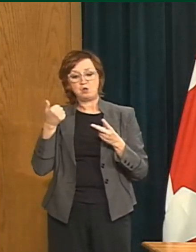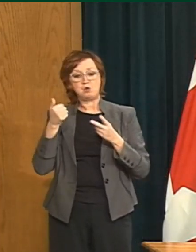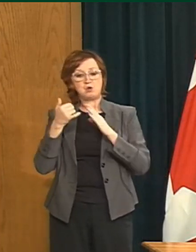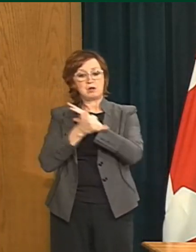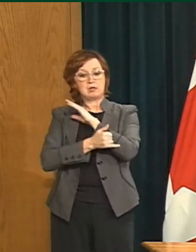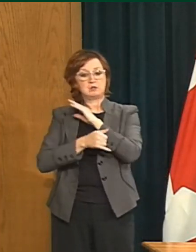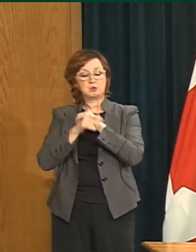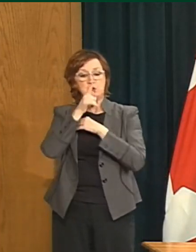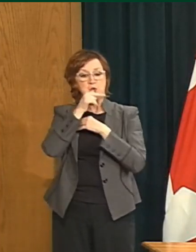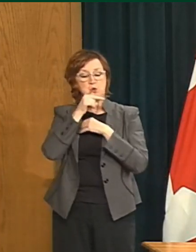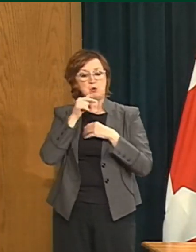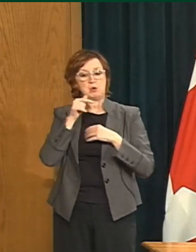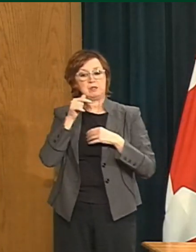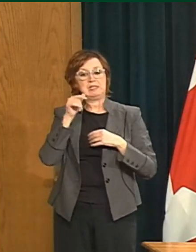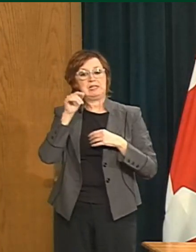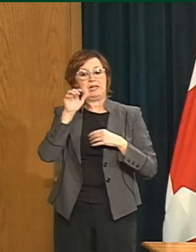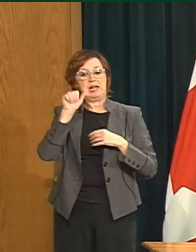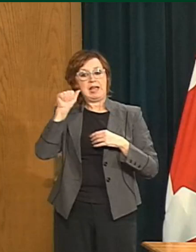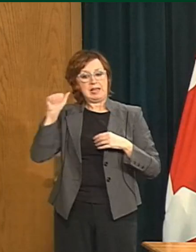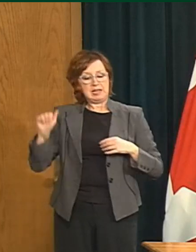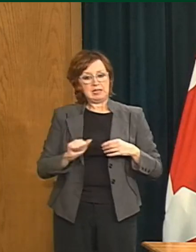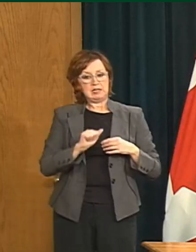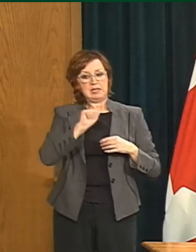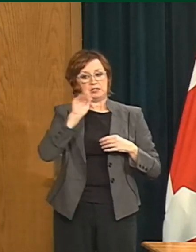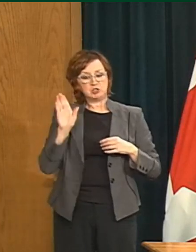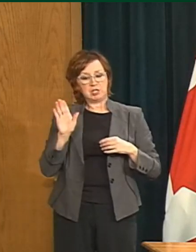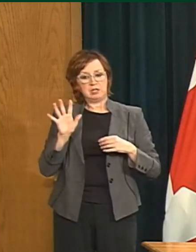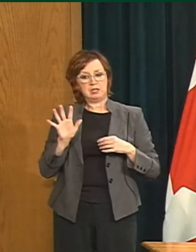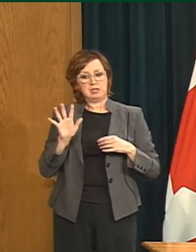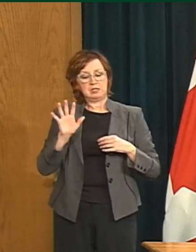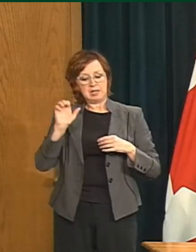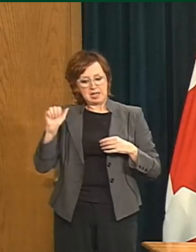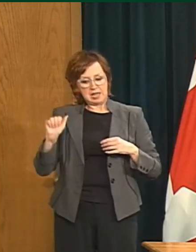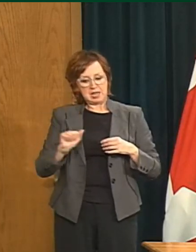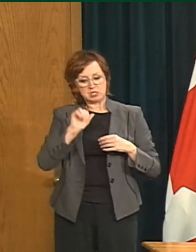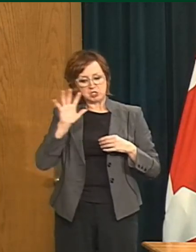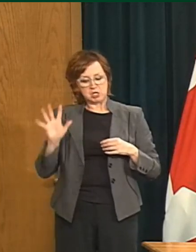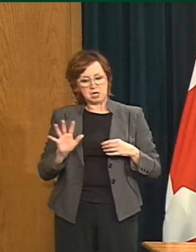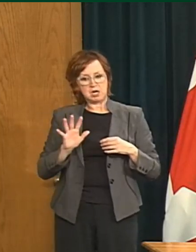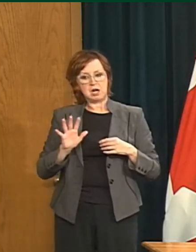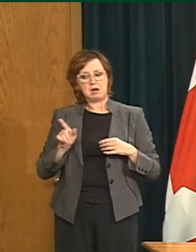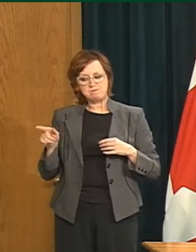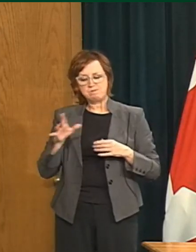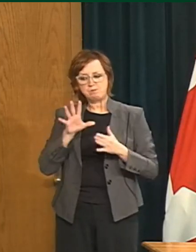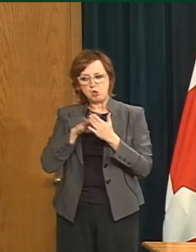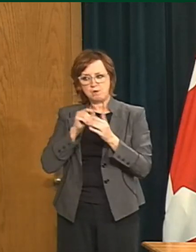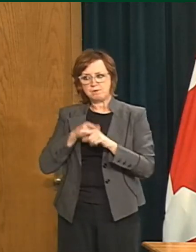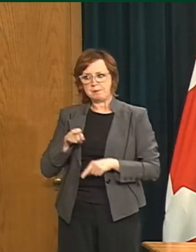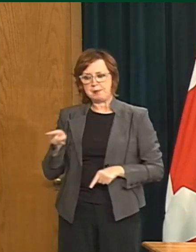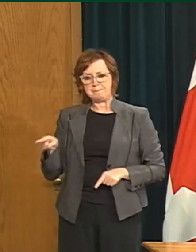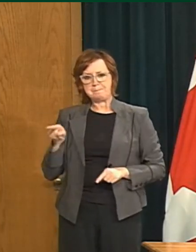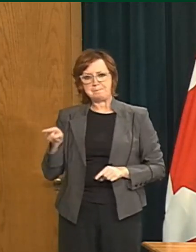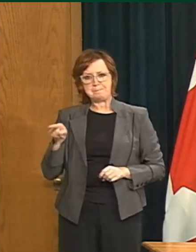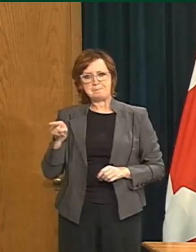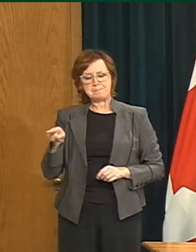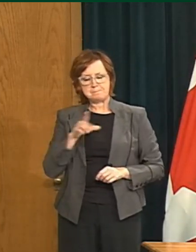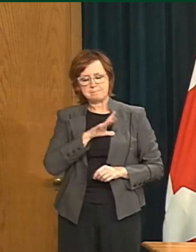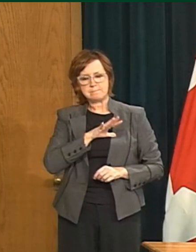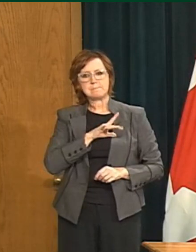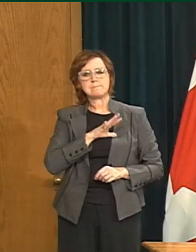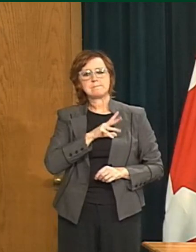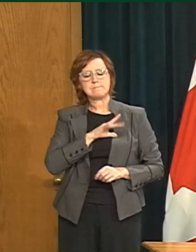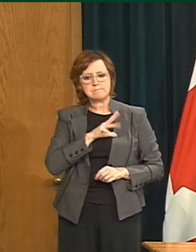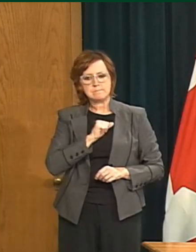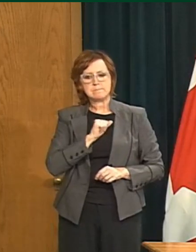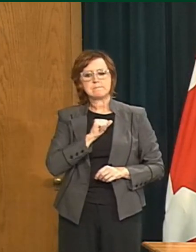of us, especially in Southeast Asia, and we constantly are learning from them in terms of how they have recovered in the initial phase, how